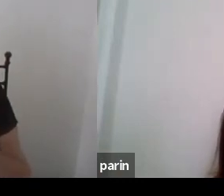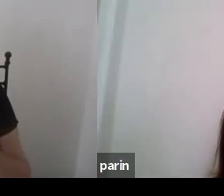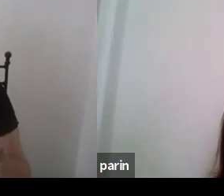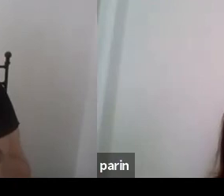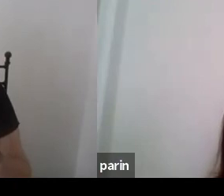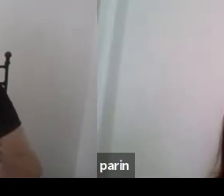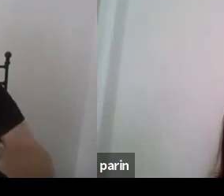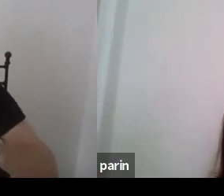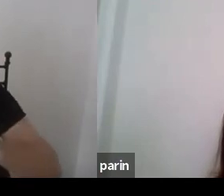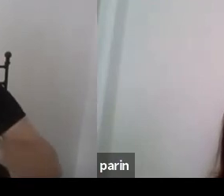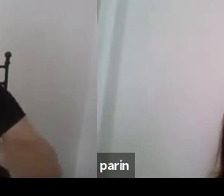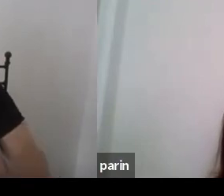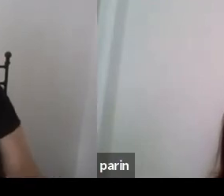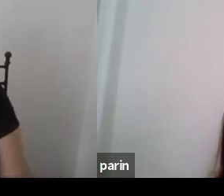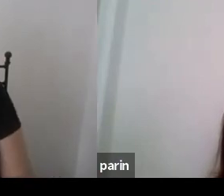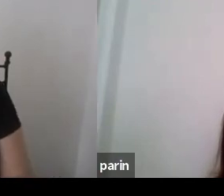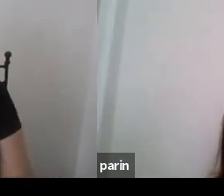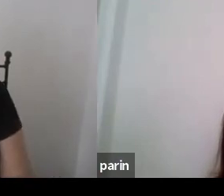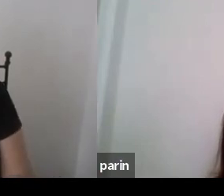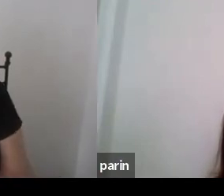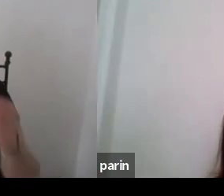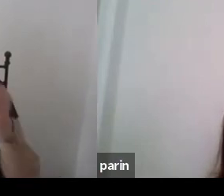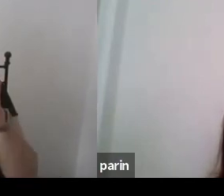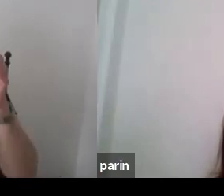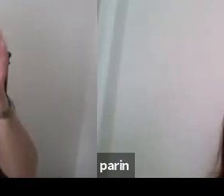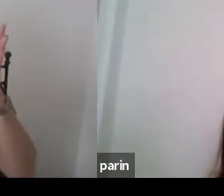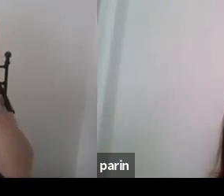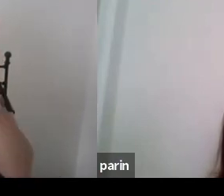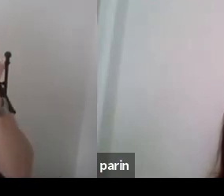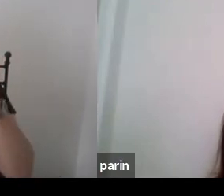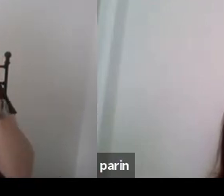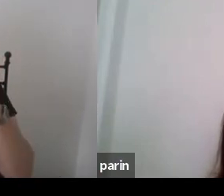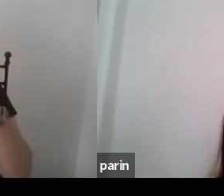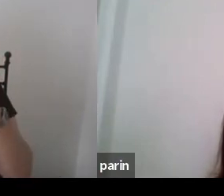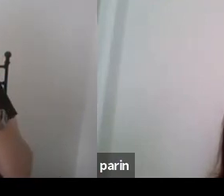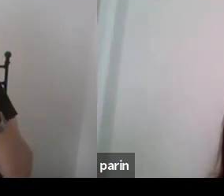around BME and supporting the BME population around their mental health?